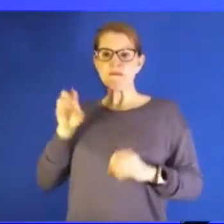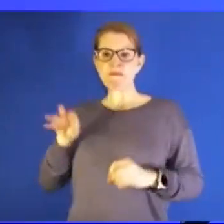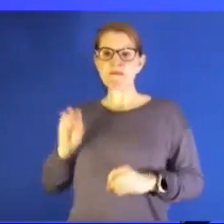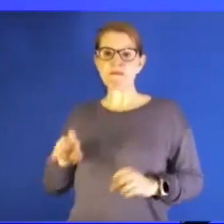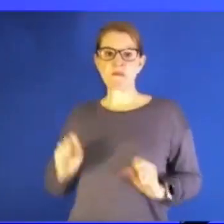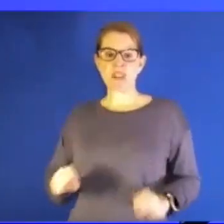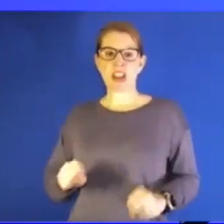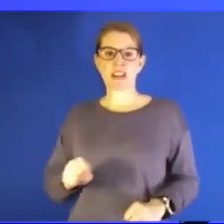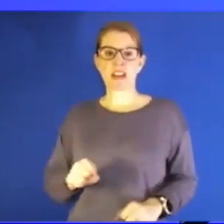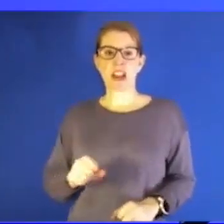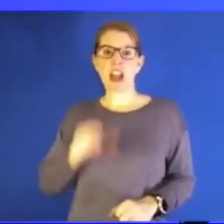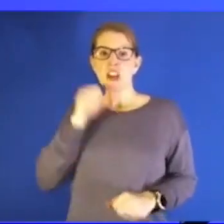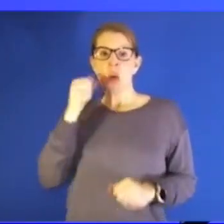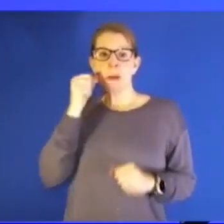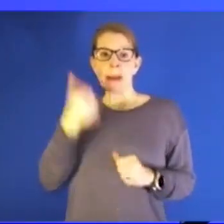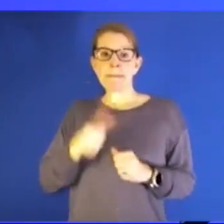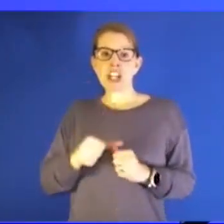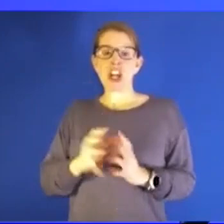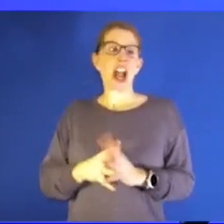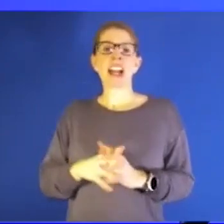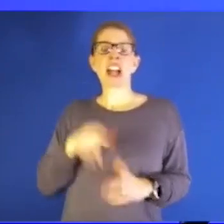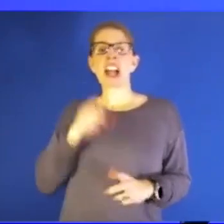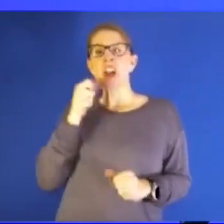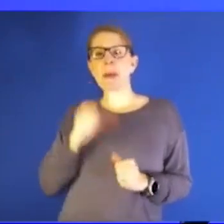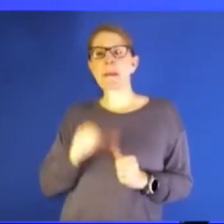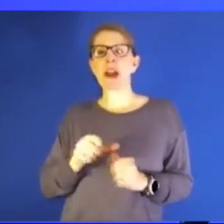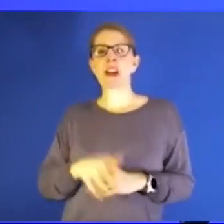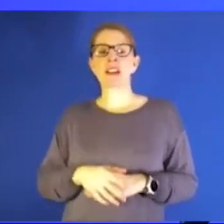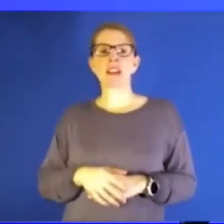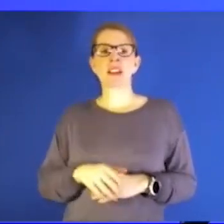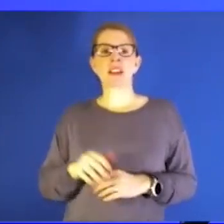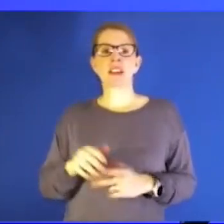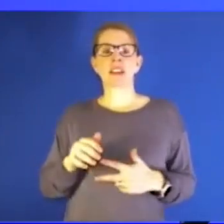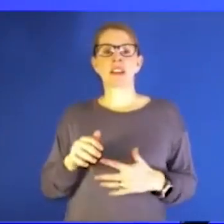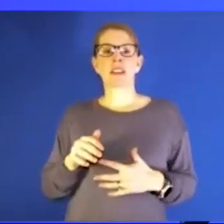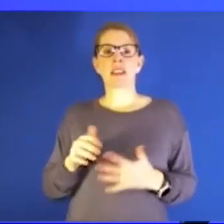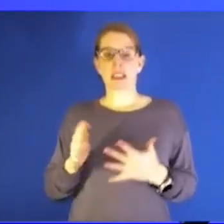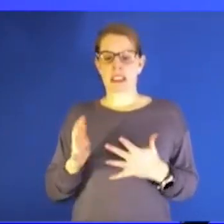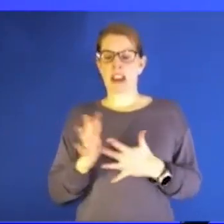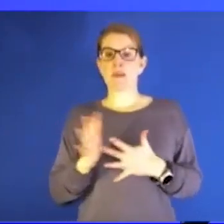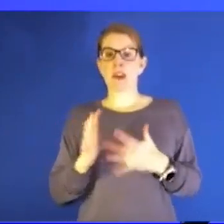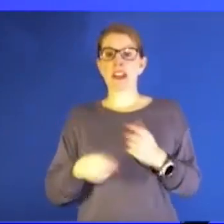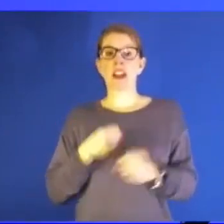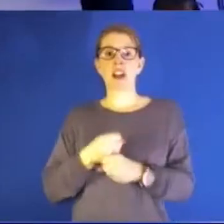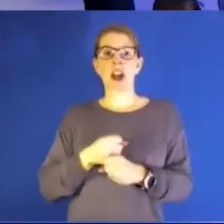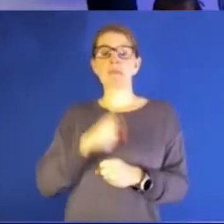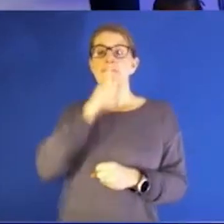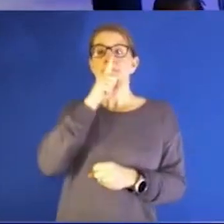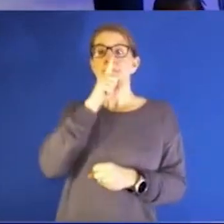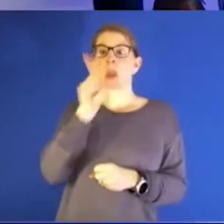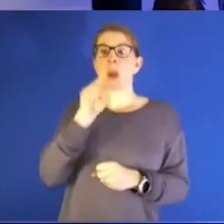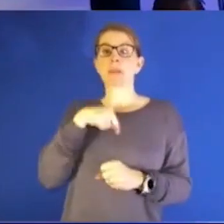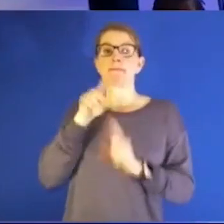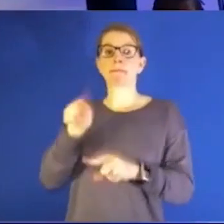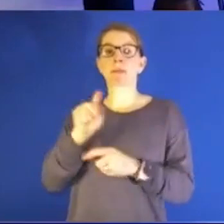don't remember. You just sniffled about I don't it right remember there. sophomore year. I don't even say where I went to school, but anyway.